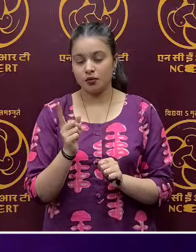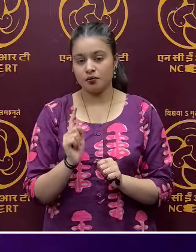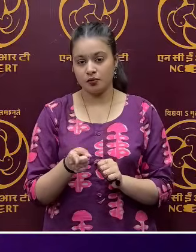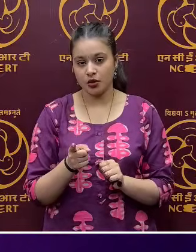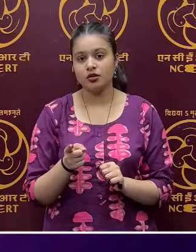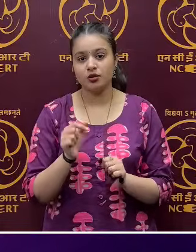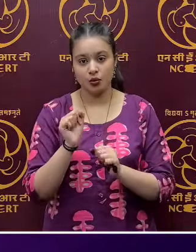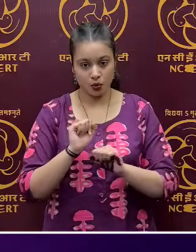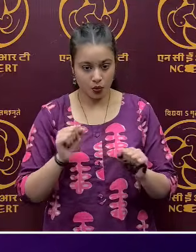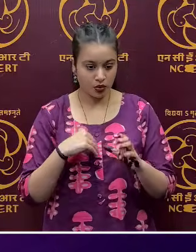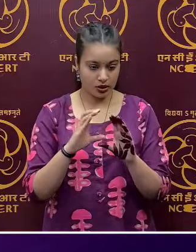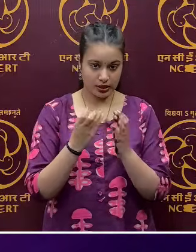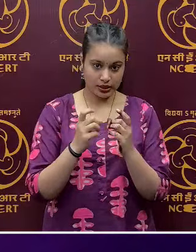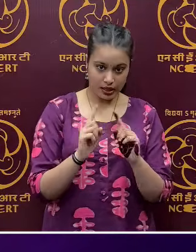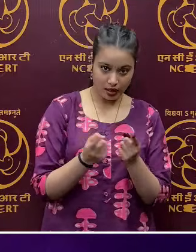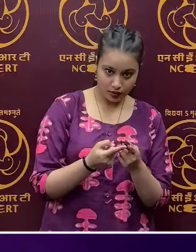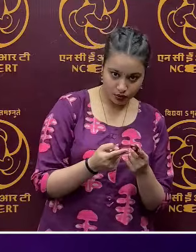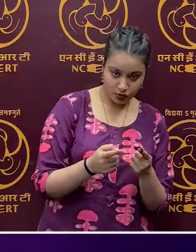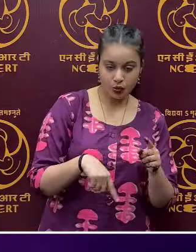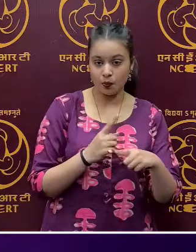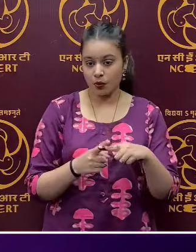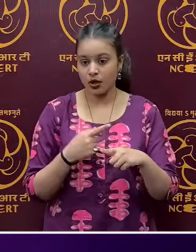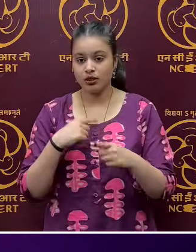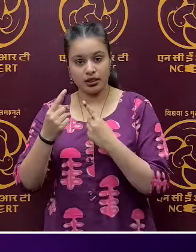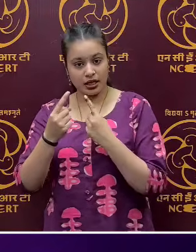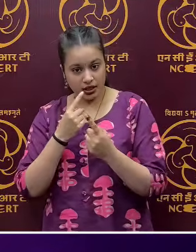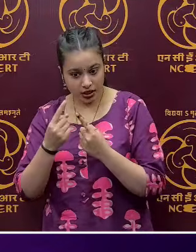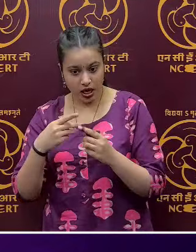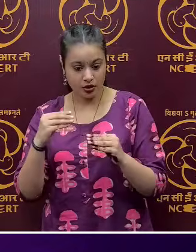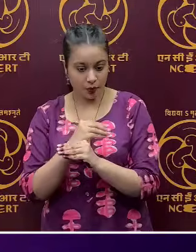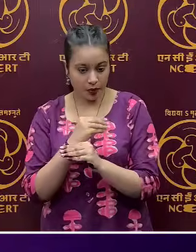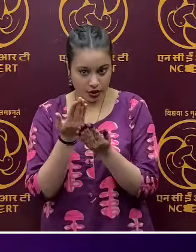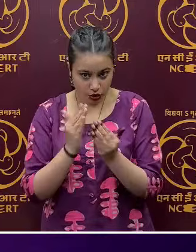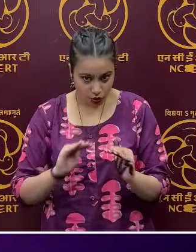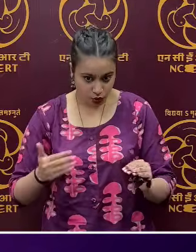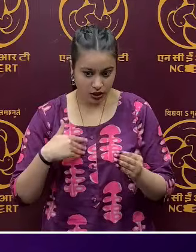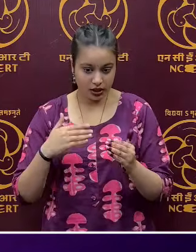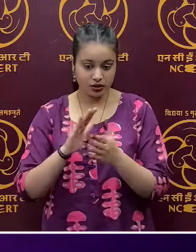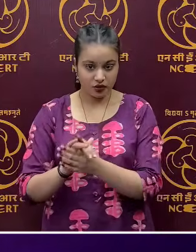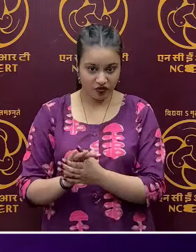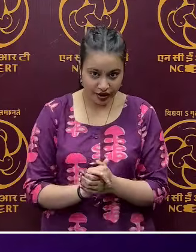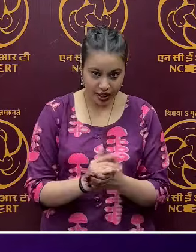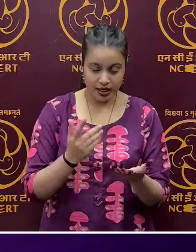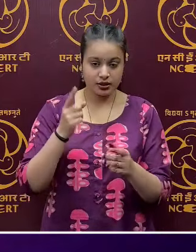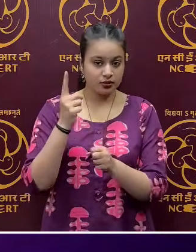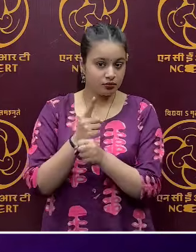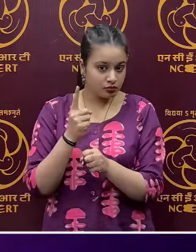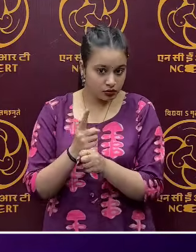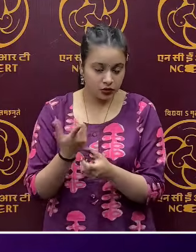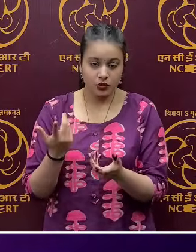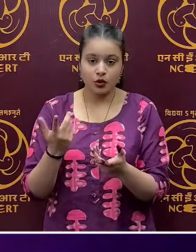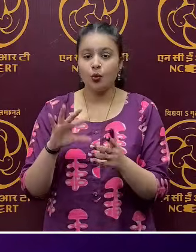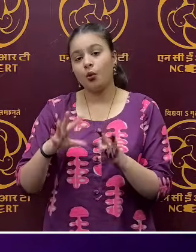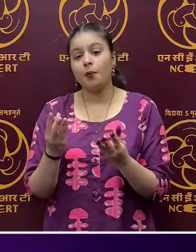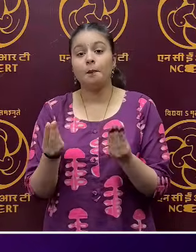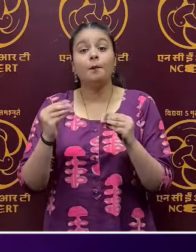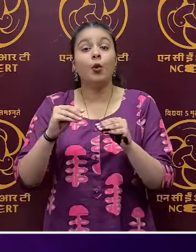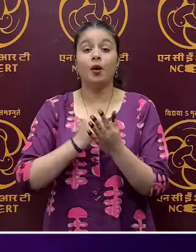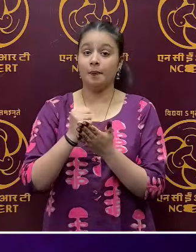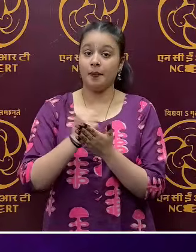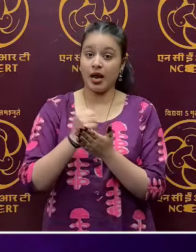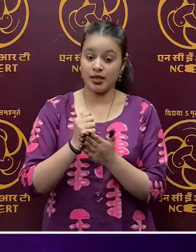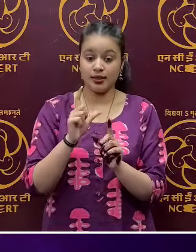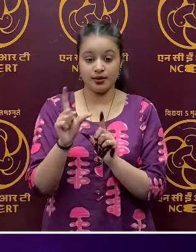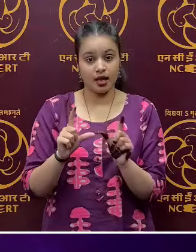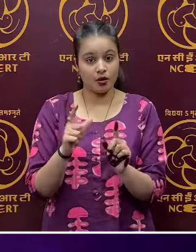more on your classroom, the interactions with your peers, with your classmates, with your teacher, and the more you practice a language,